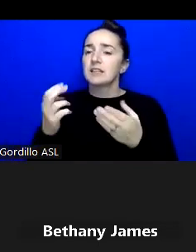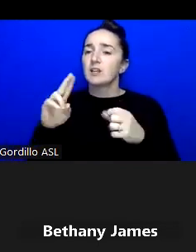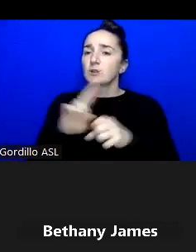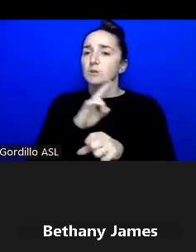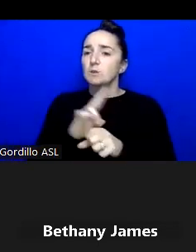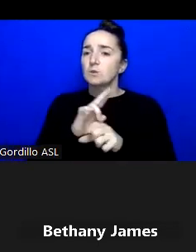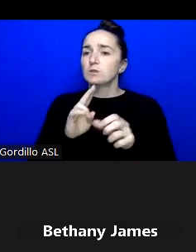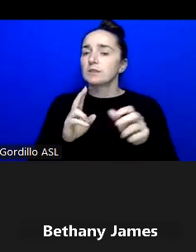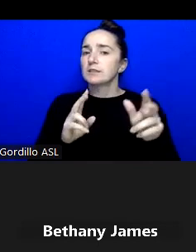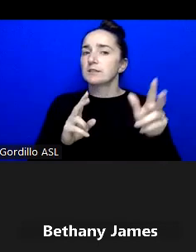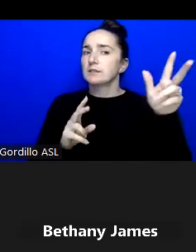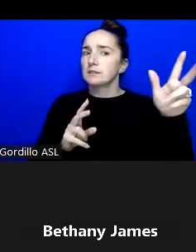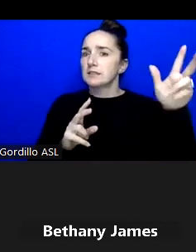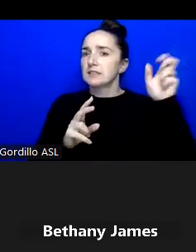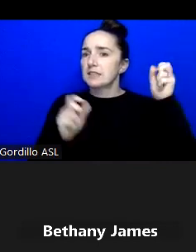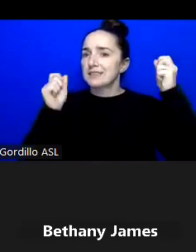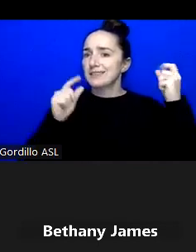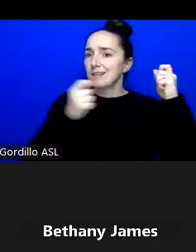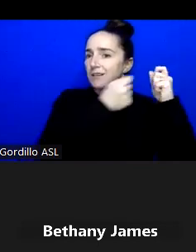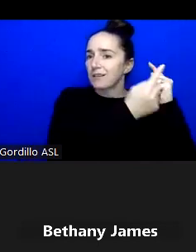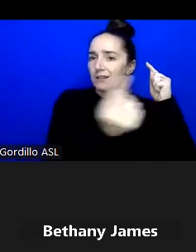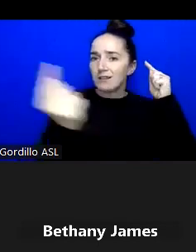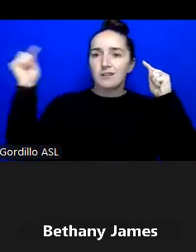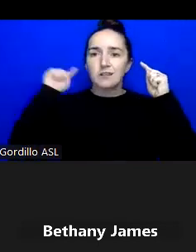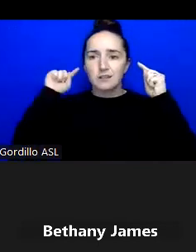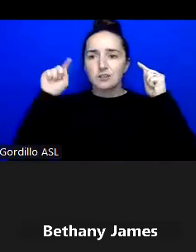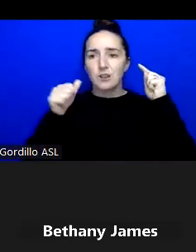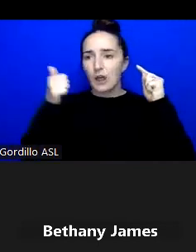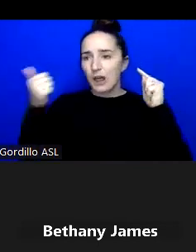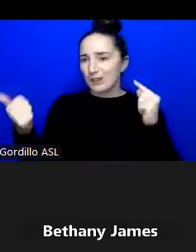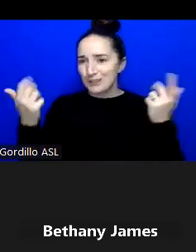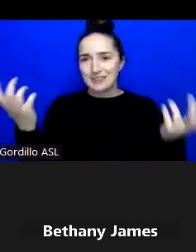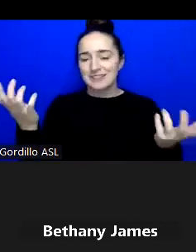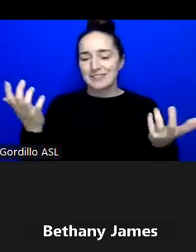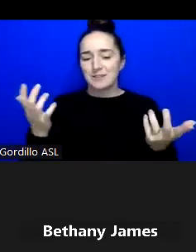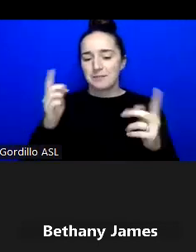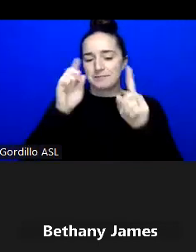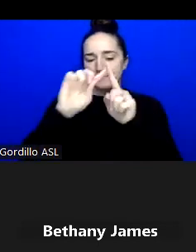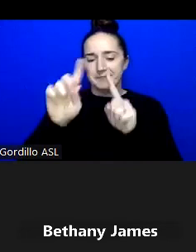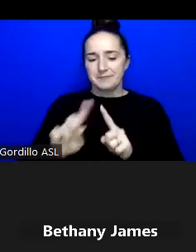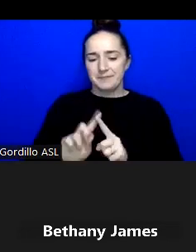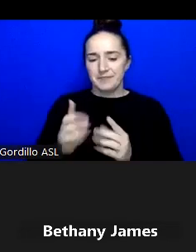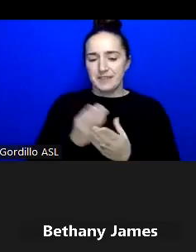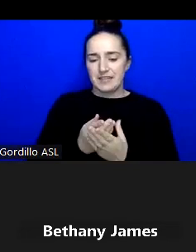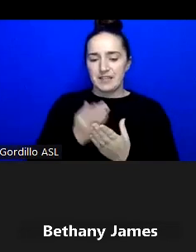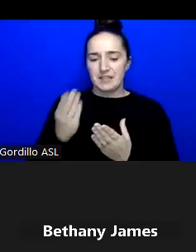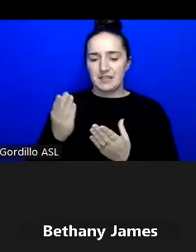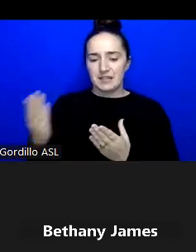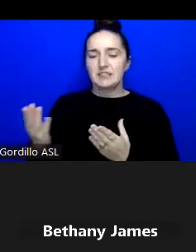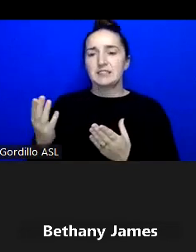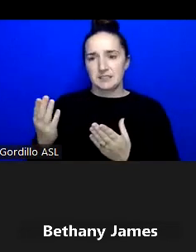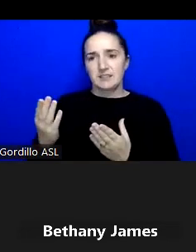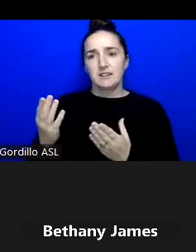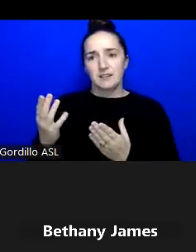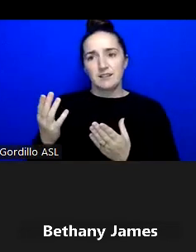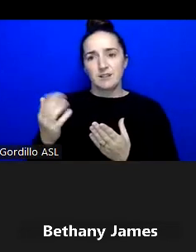other ear. And that might also be an ear that has hearing loss. So there's a lot of different things that we try to get into. I do have a link